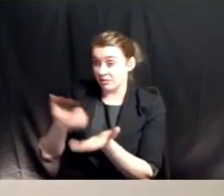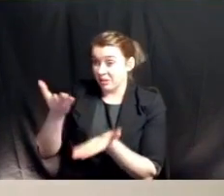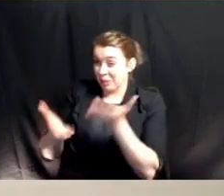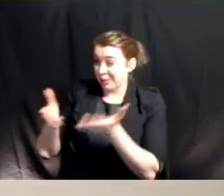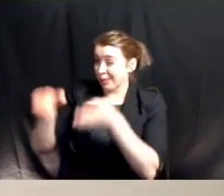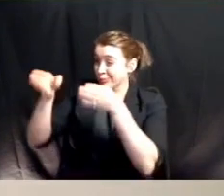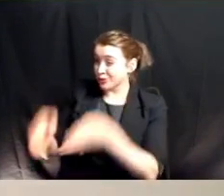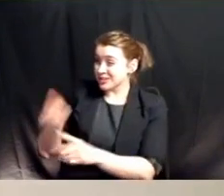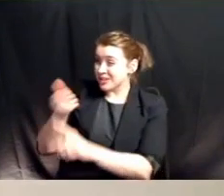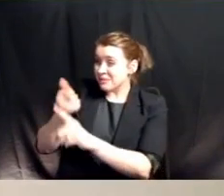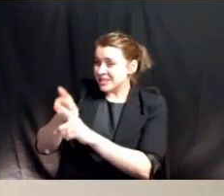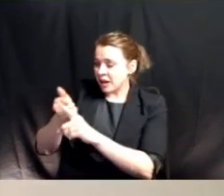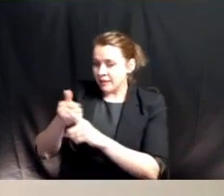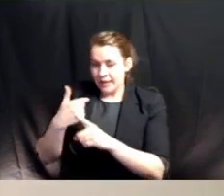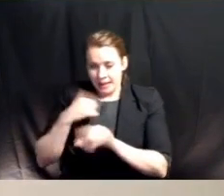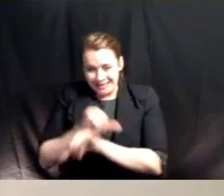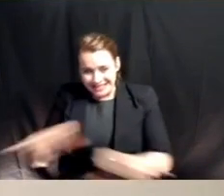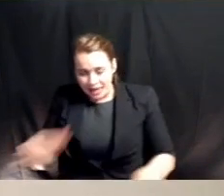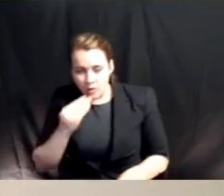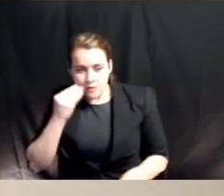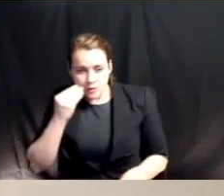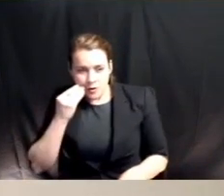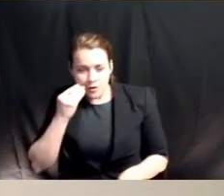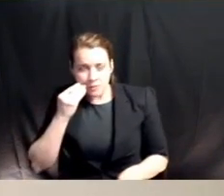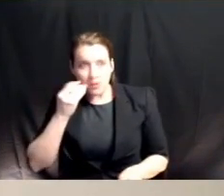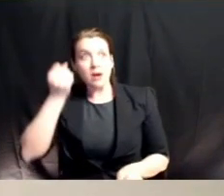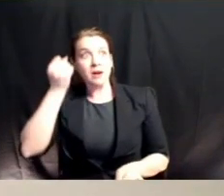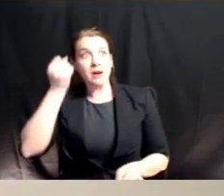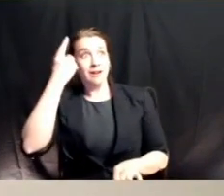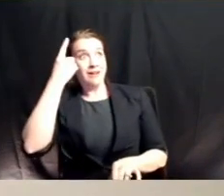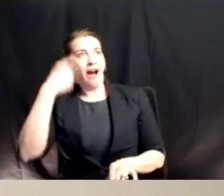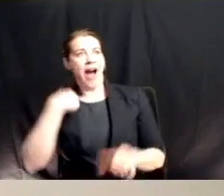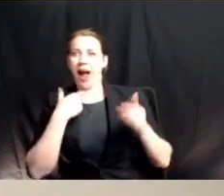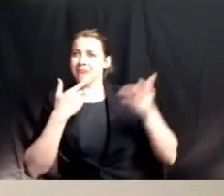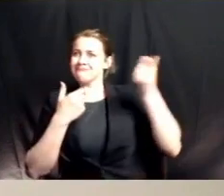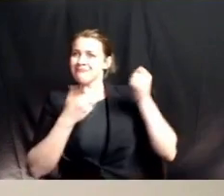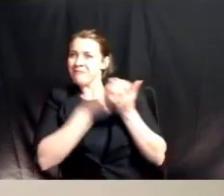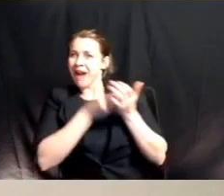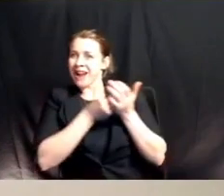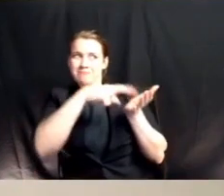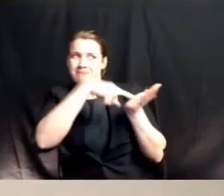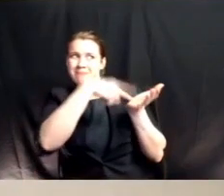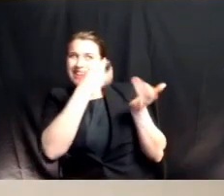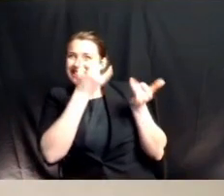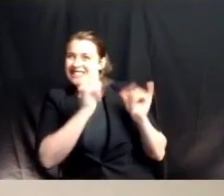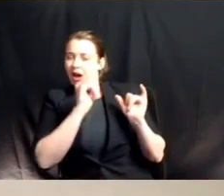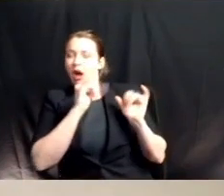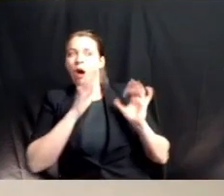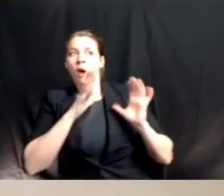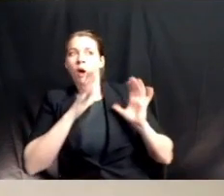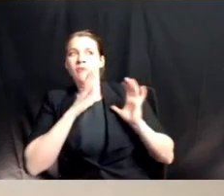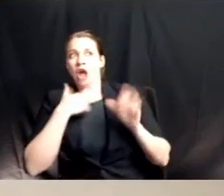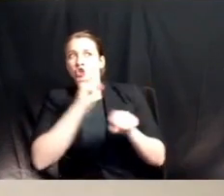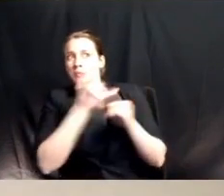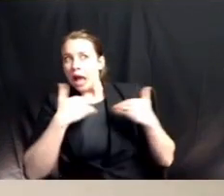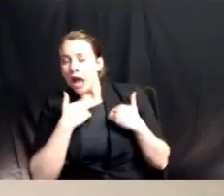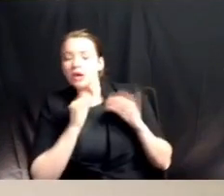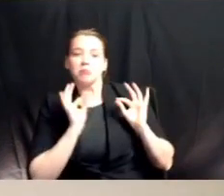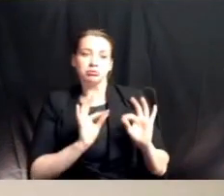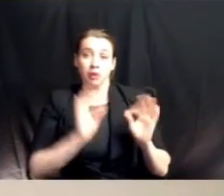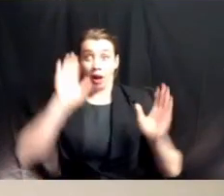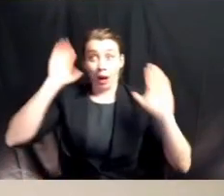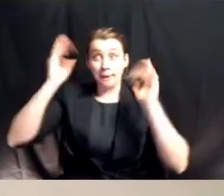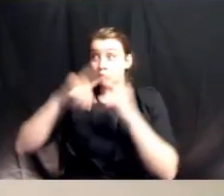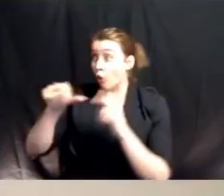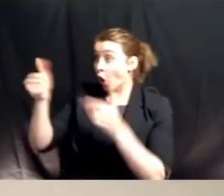to shelter in place but is still getting a paycheck is not at all in the same situation as someone who's sitting at home who's not getting a paycheck and